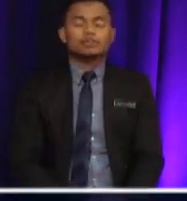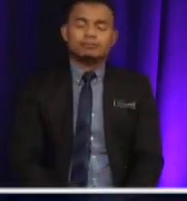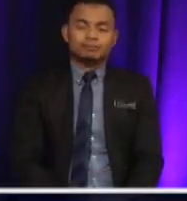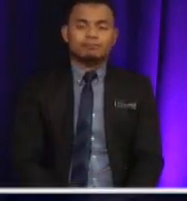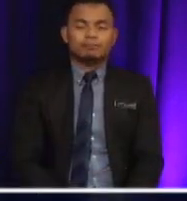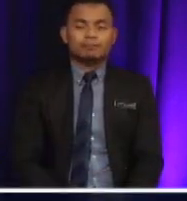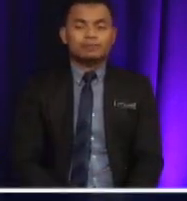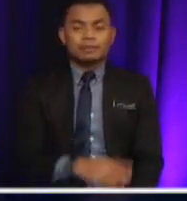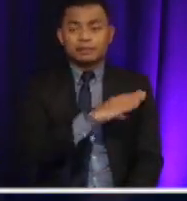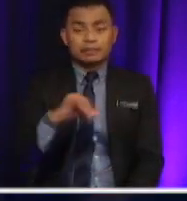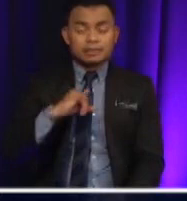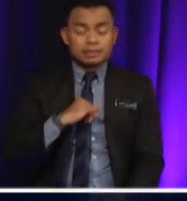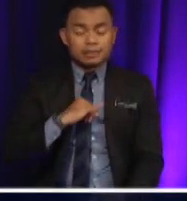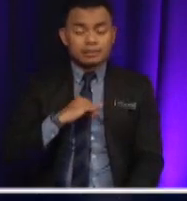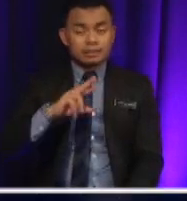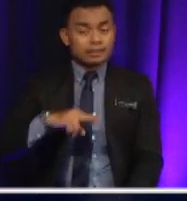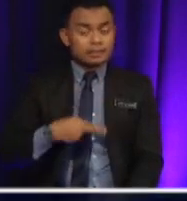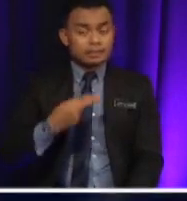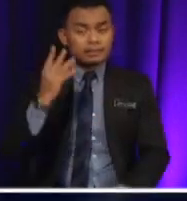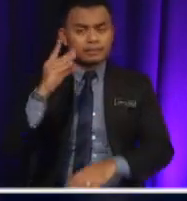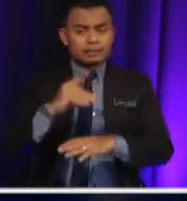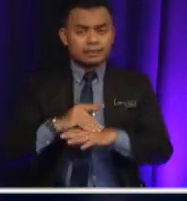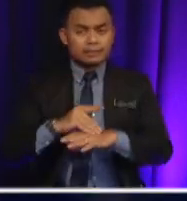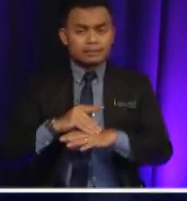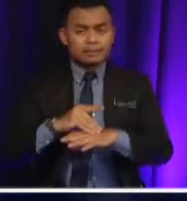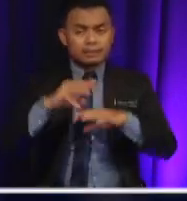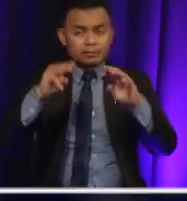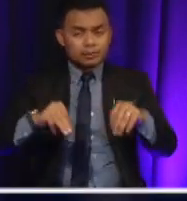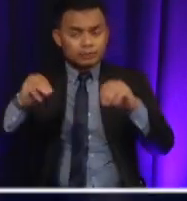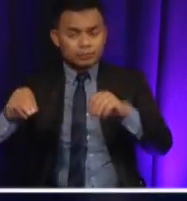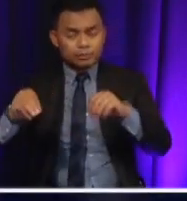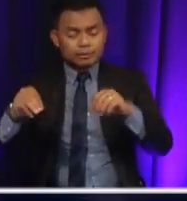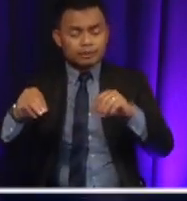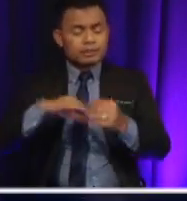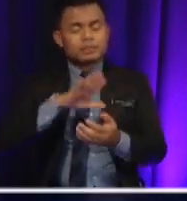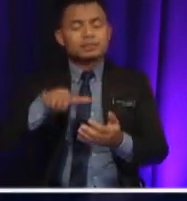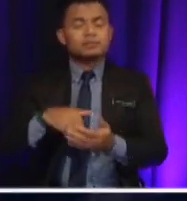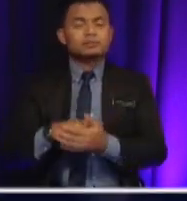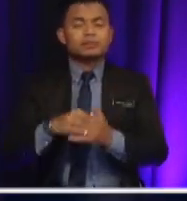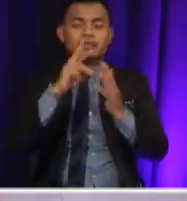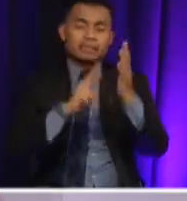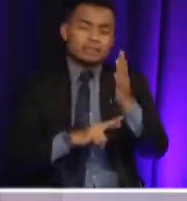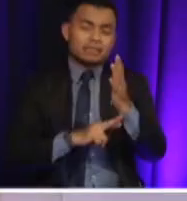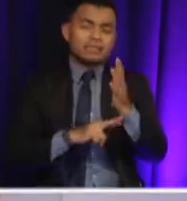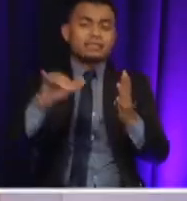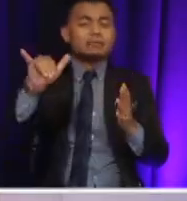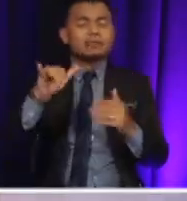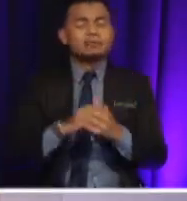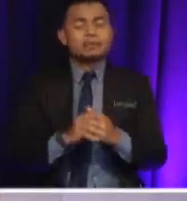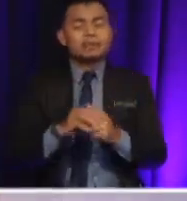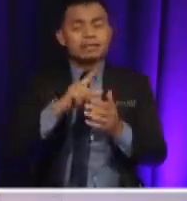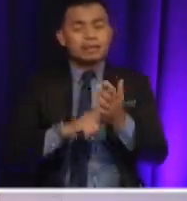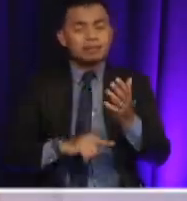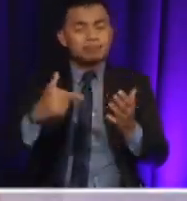at home are also reciting same as me, I because we hope learned so. from the best. So what would you tell us? How did I and the